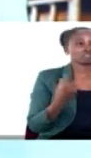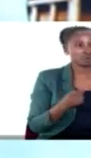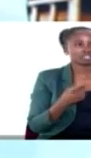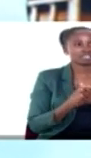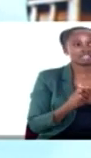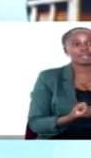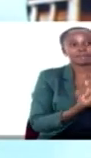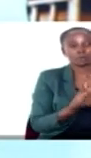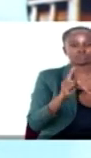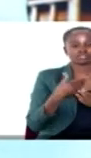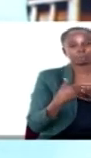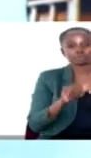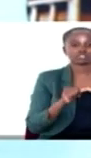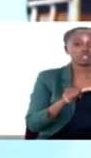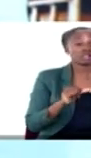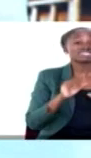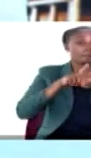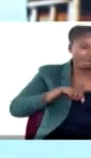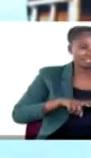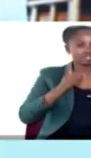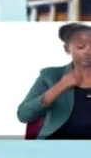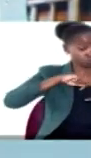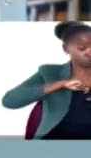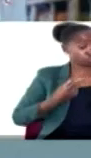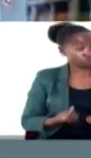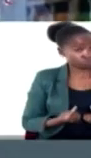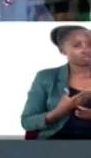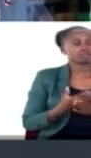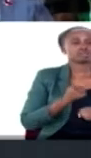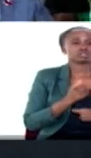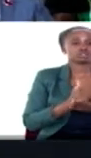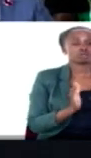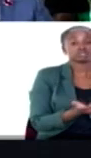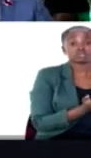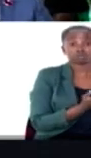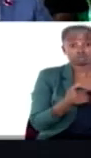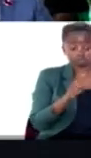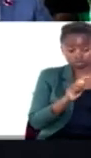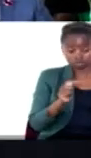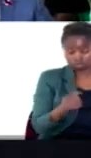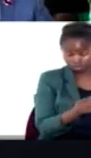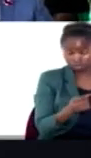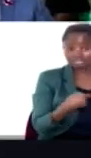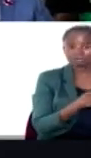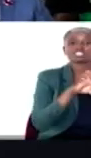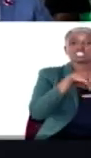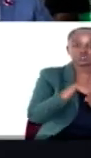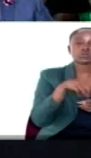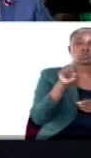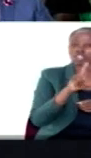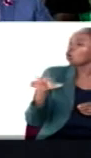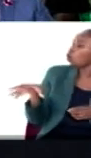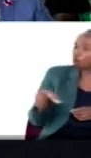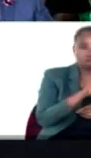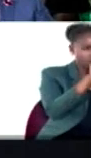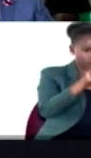elite, depending on what we do to ensure that this technological change includes all the masses of